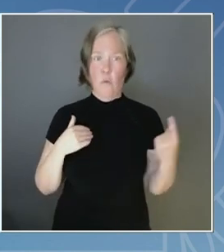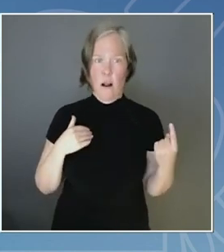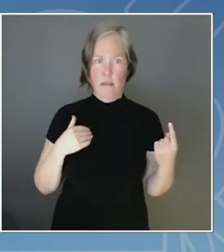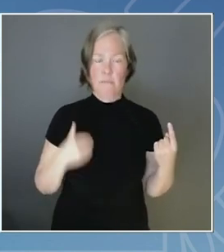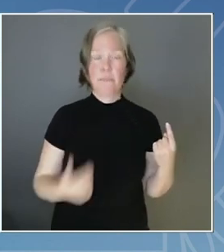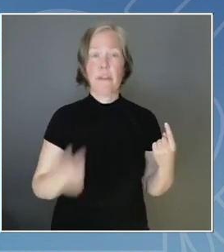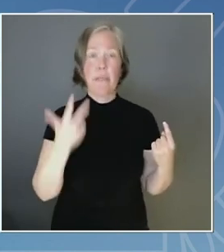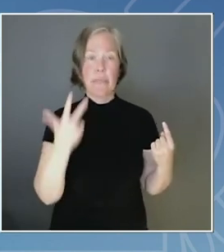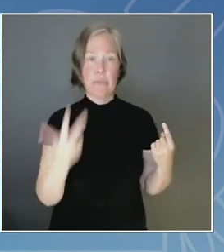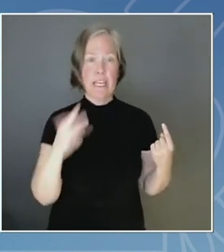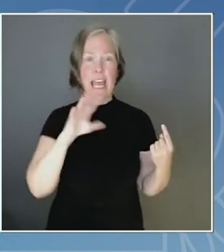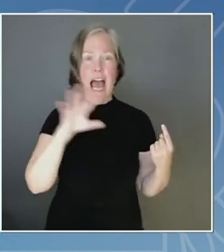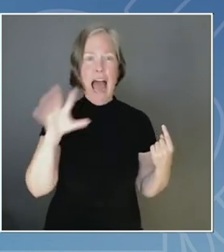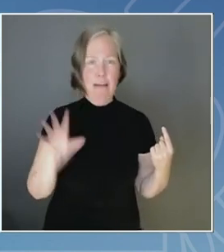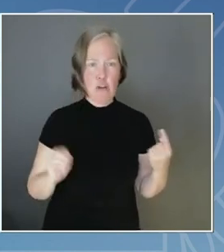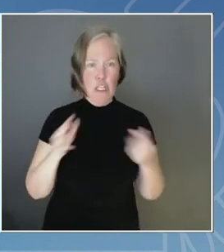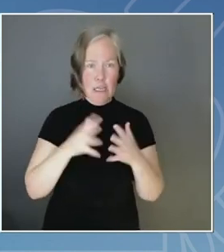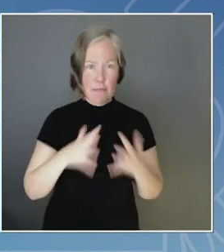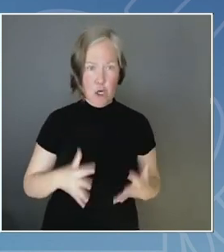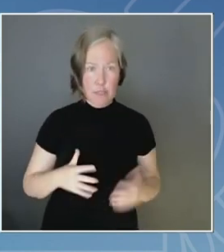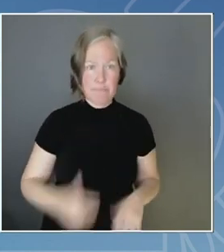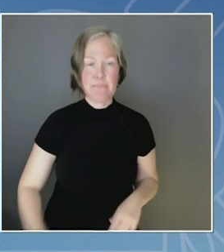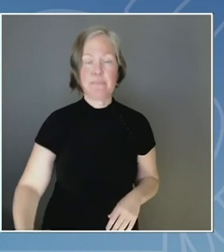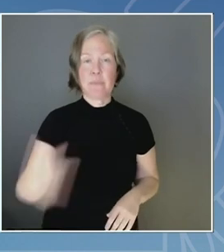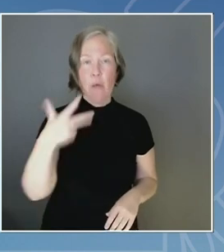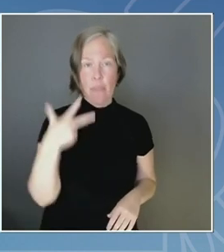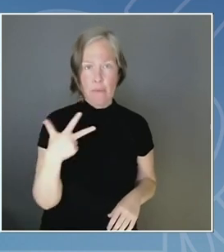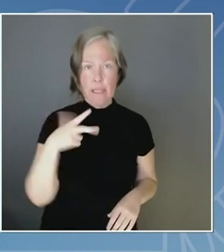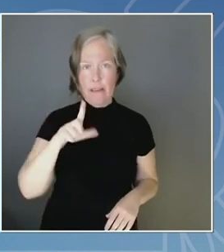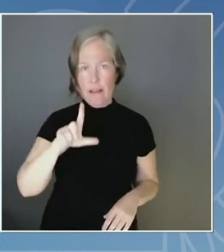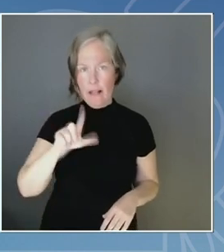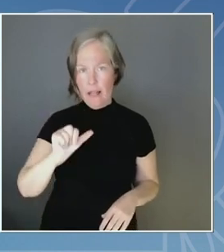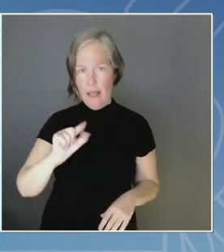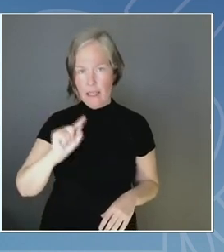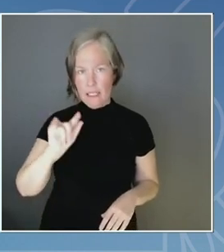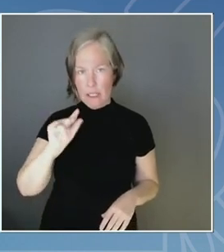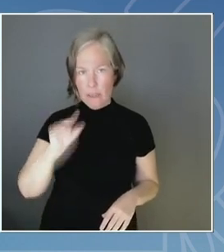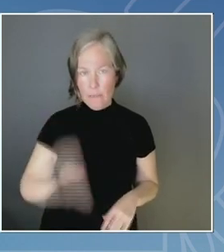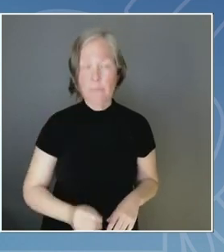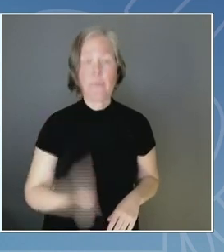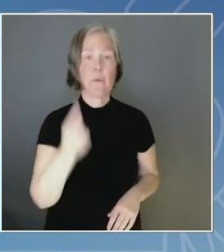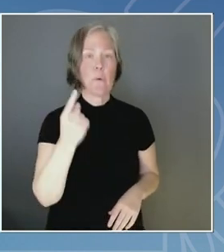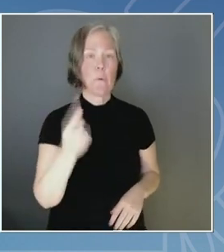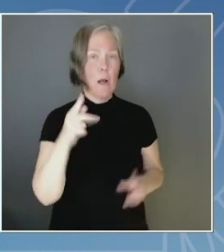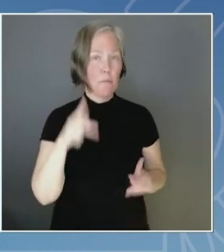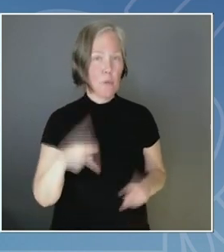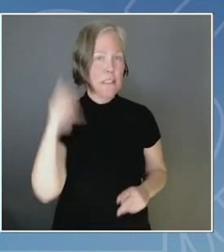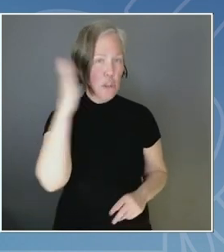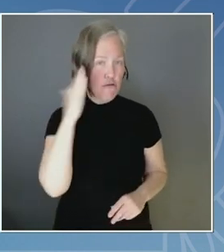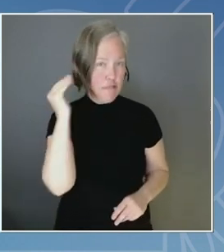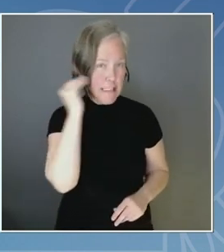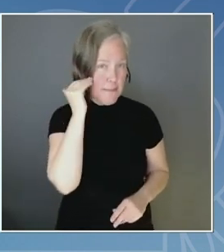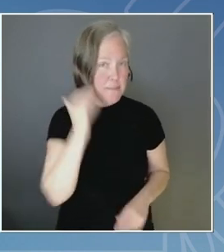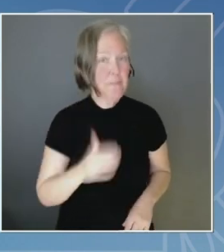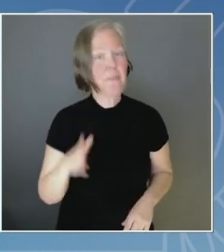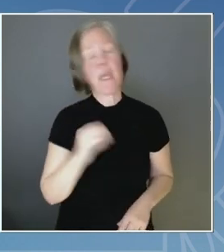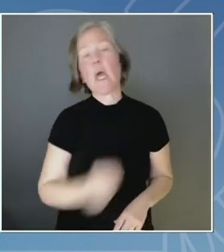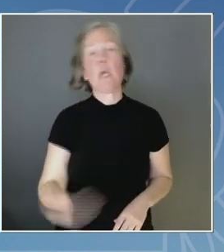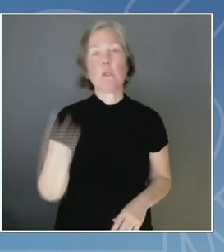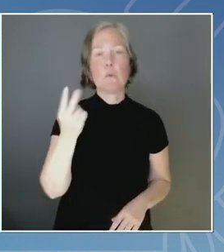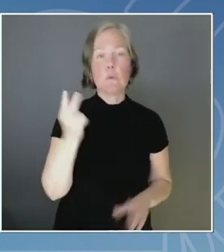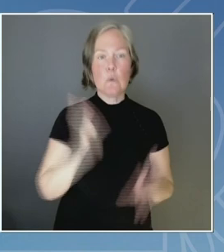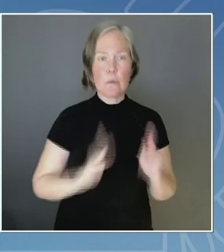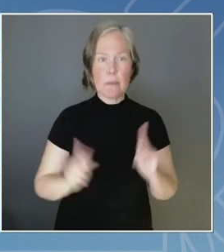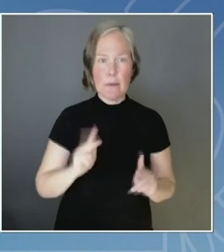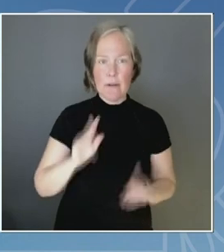African-American, we have 3 Latino, and we have a Korean, and we have 2 Filipino serving